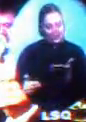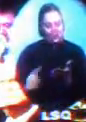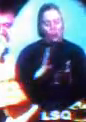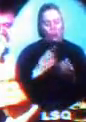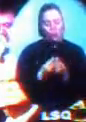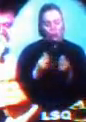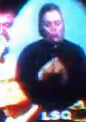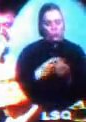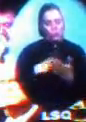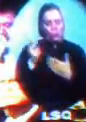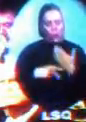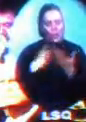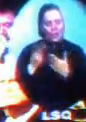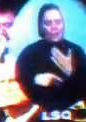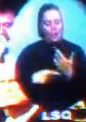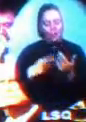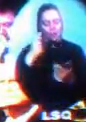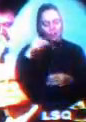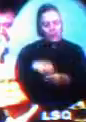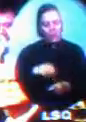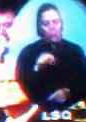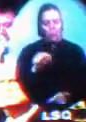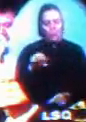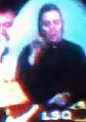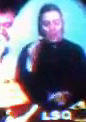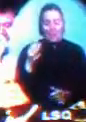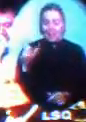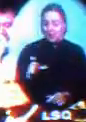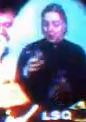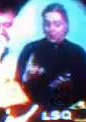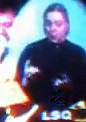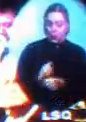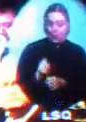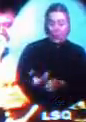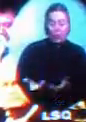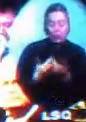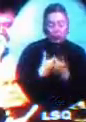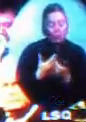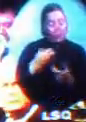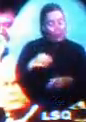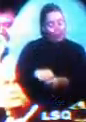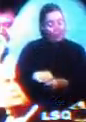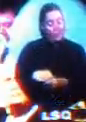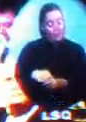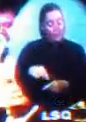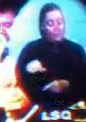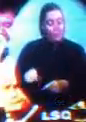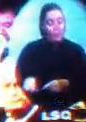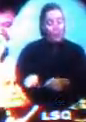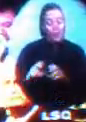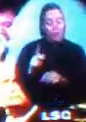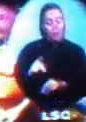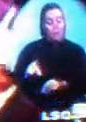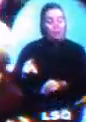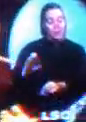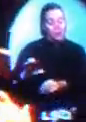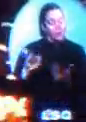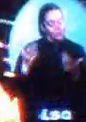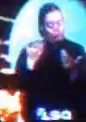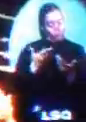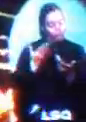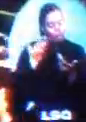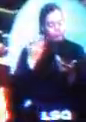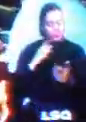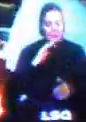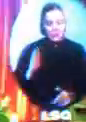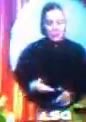Now, Quebec will get its share. We have many programs within our infrastructure program, and if Quebec wants something, well, we're open